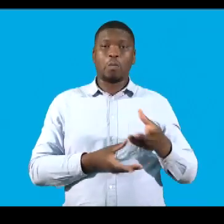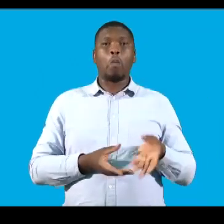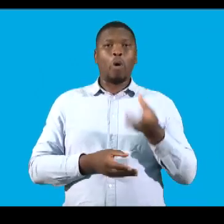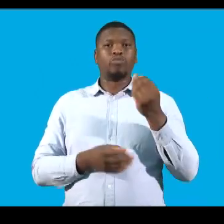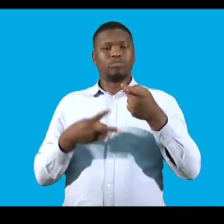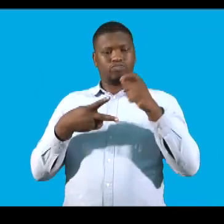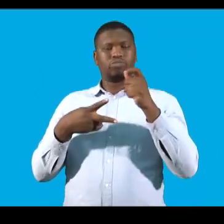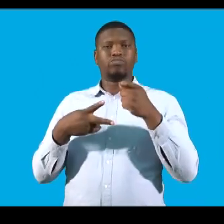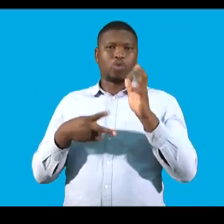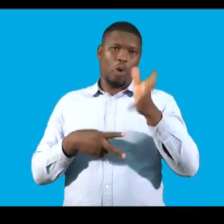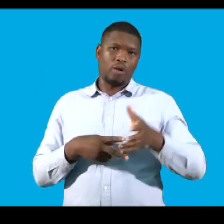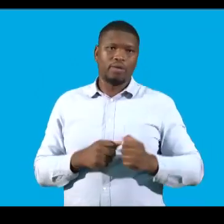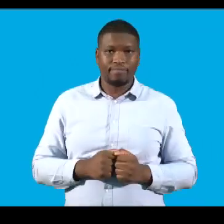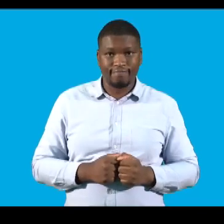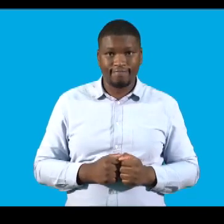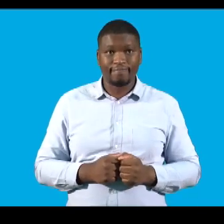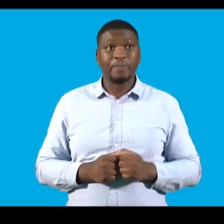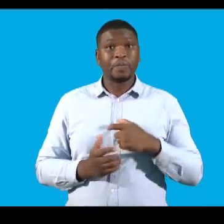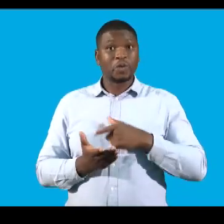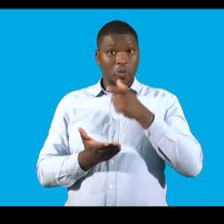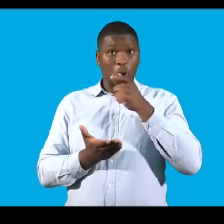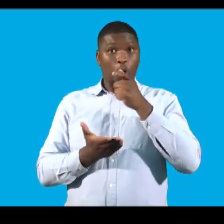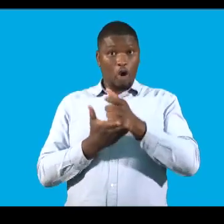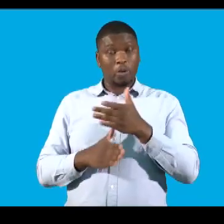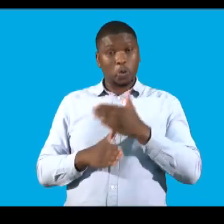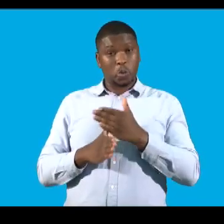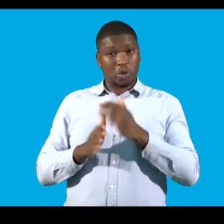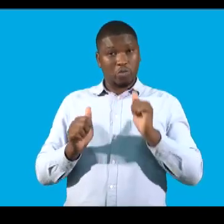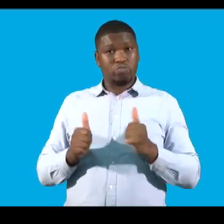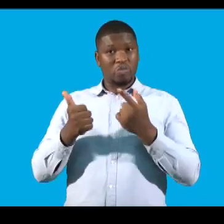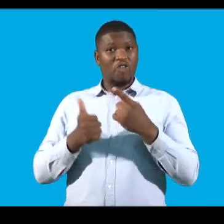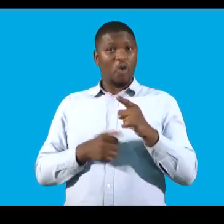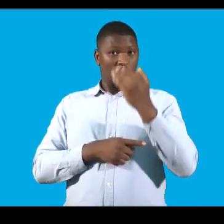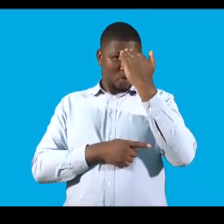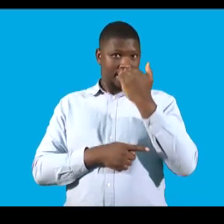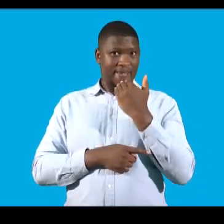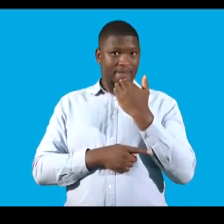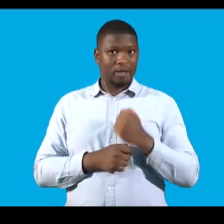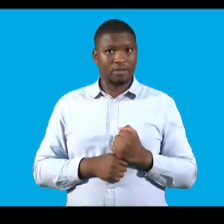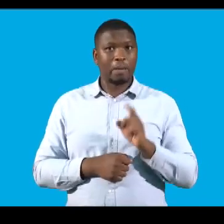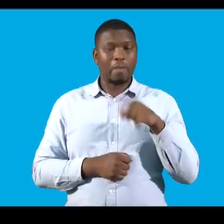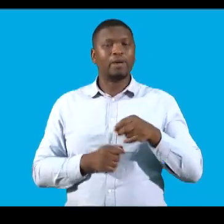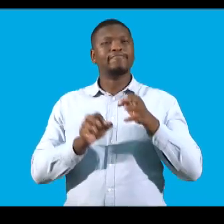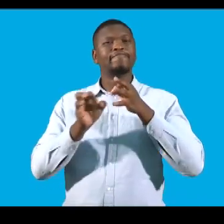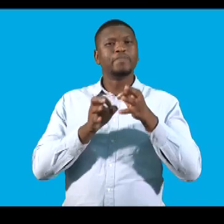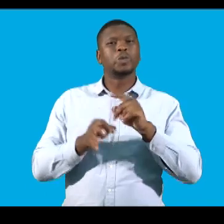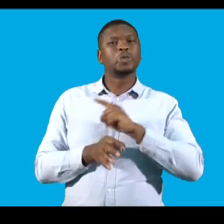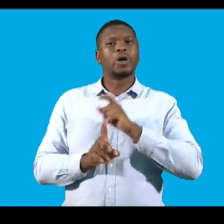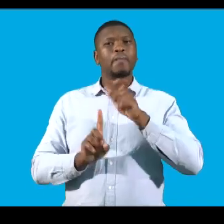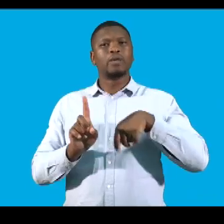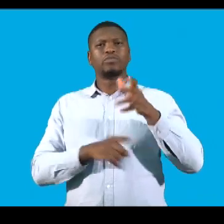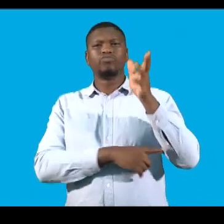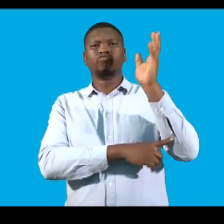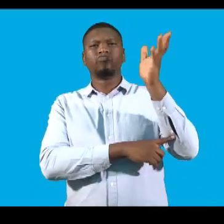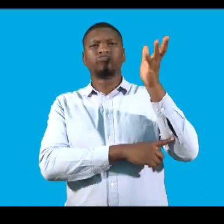would award you a mark. Now comment on the effectiveness of this image. Now we need to say why the